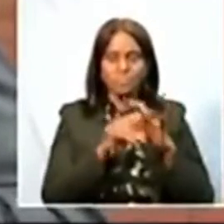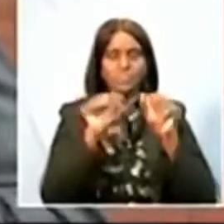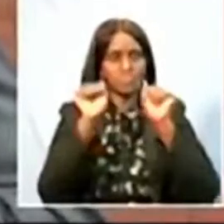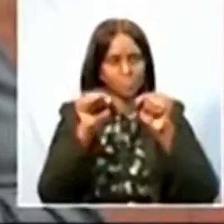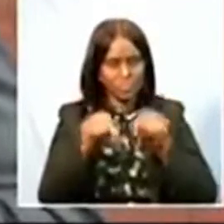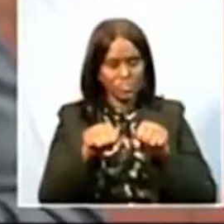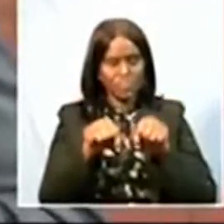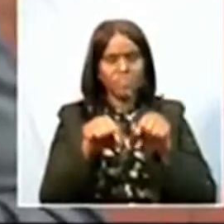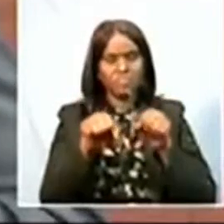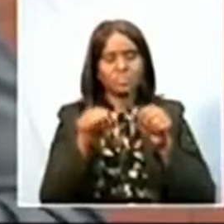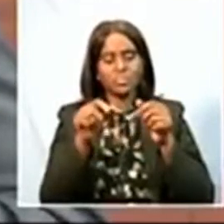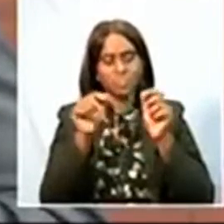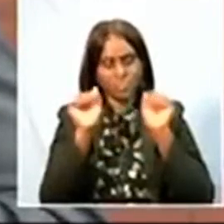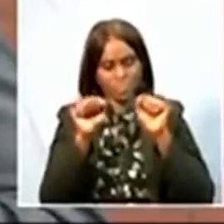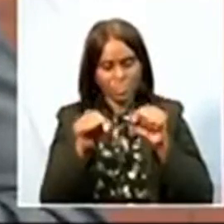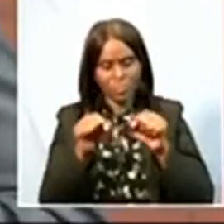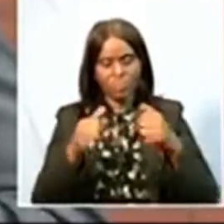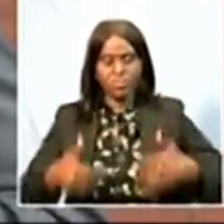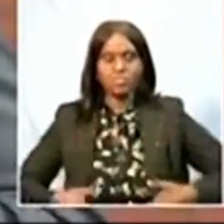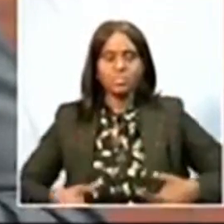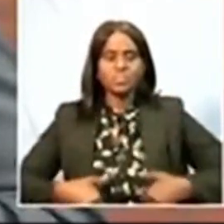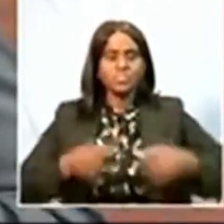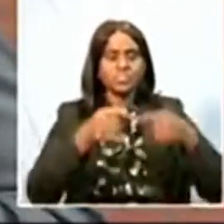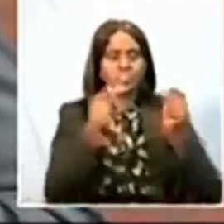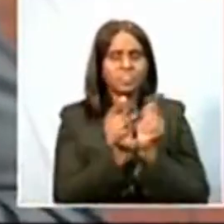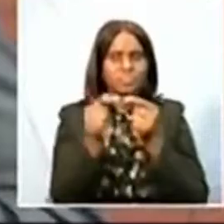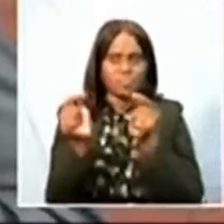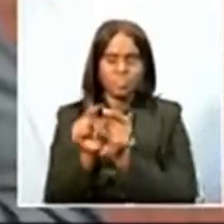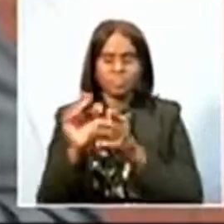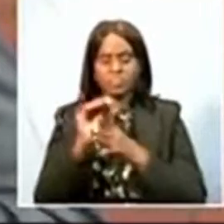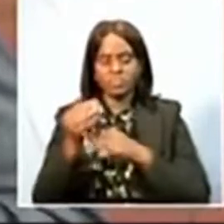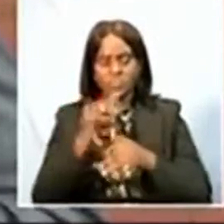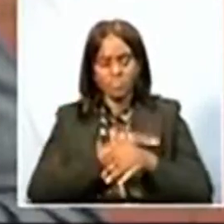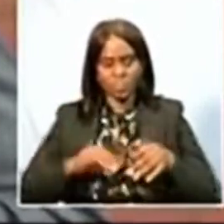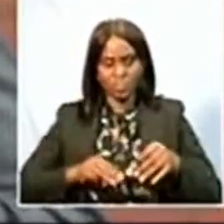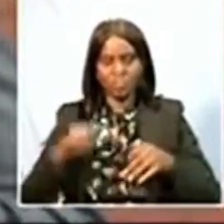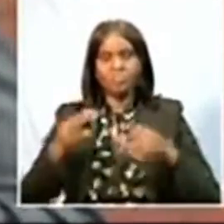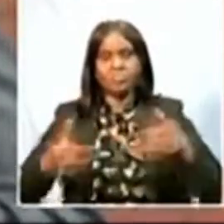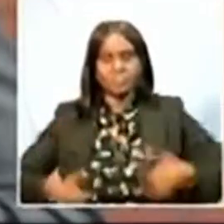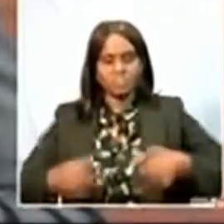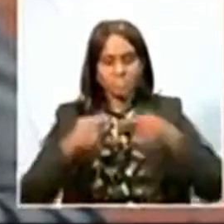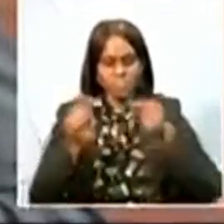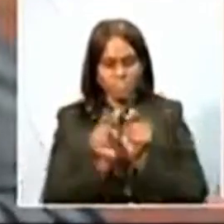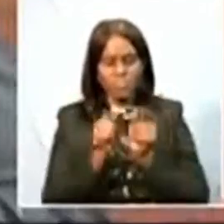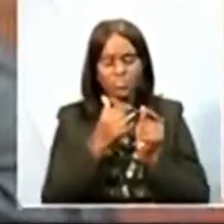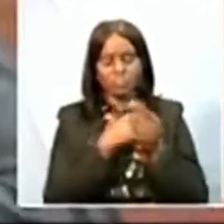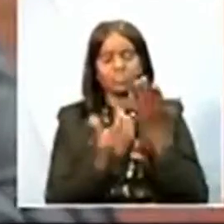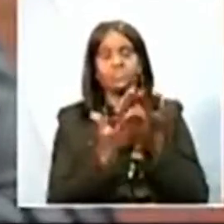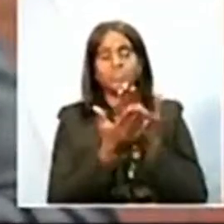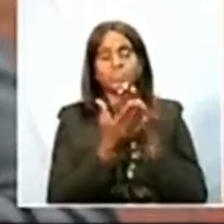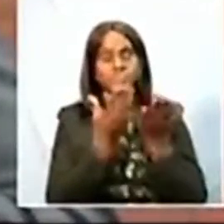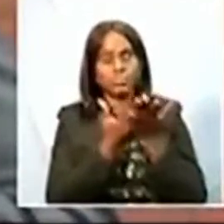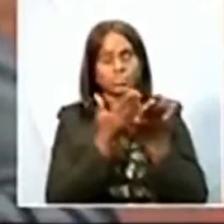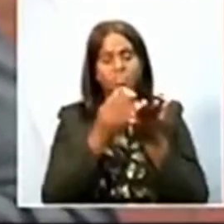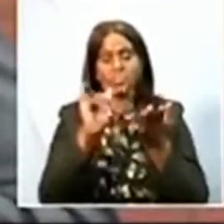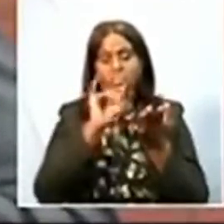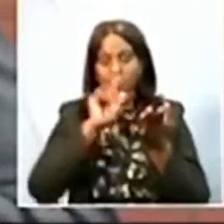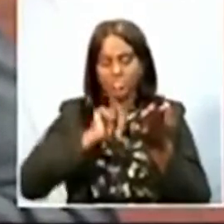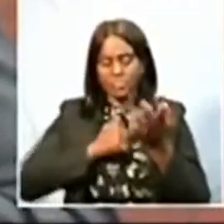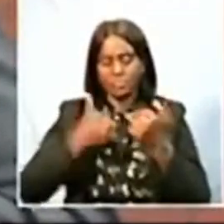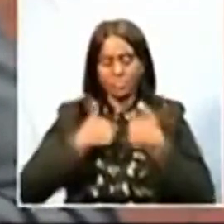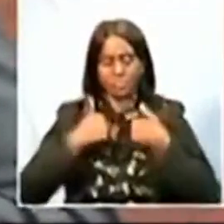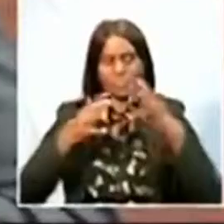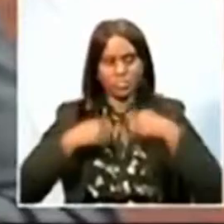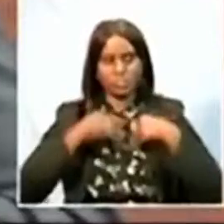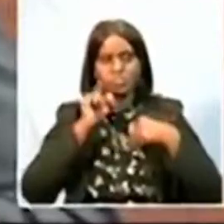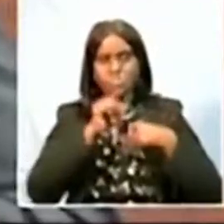eligible youth groups or members of the youth group? There is this addendum that yes, we admitted that